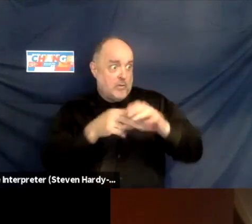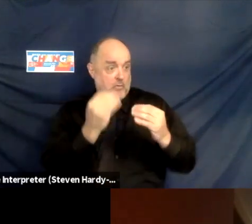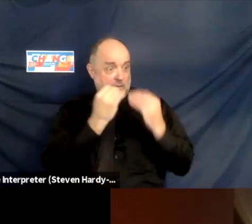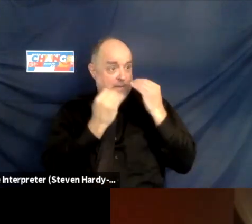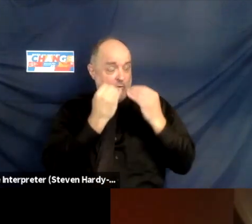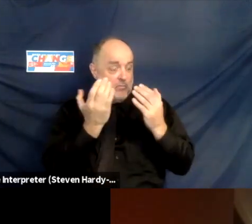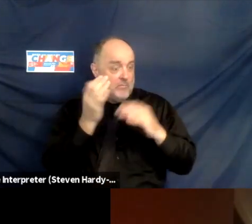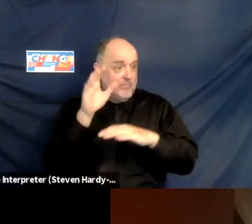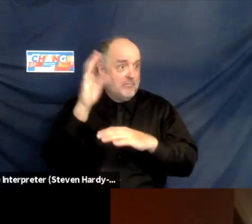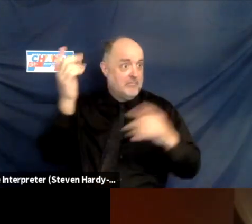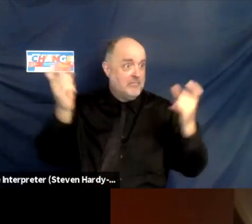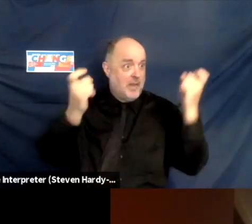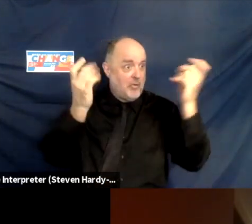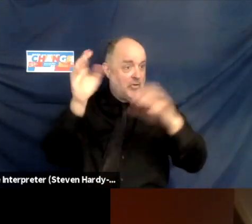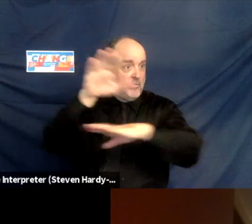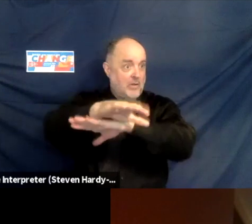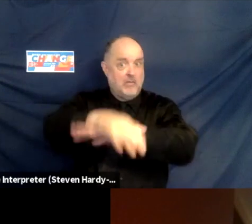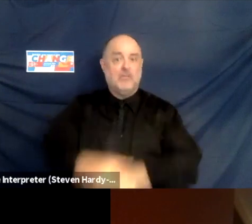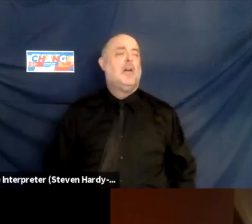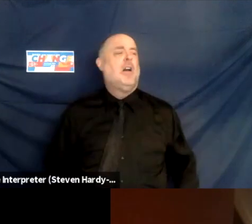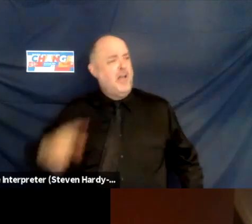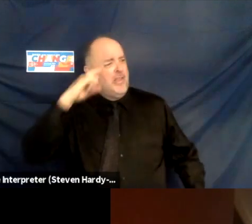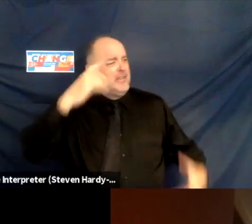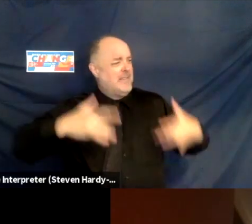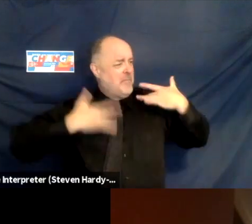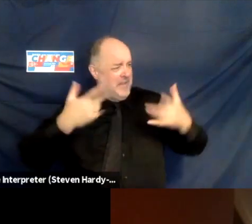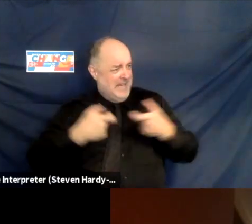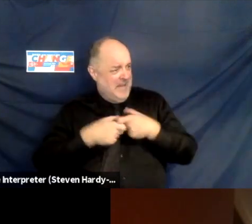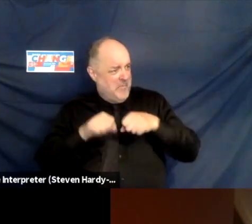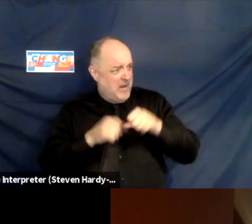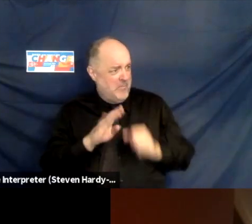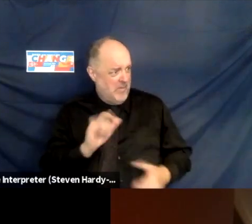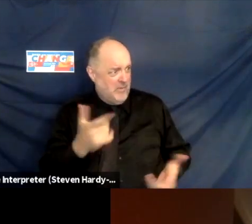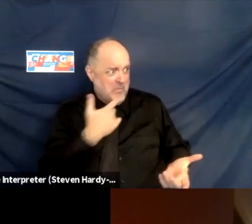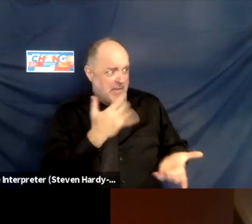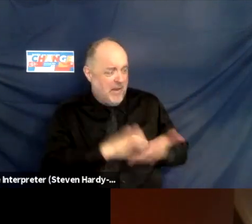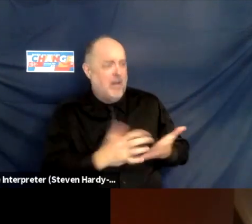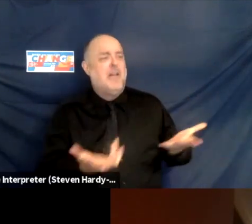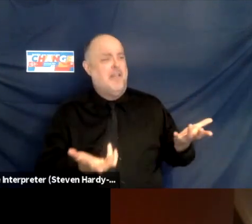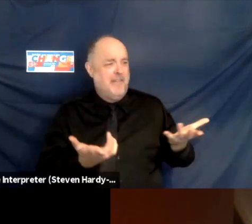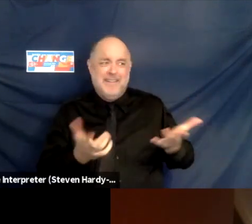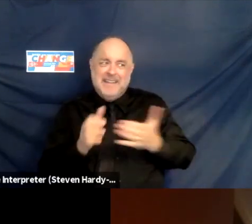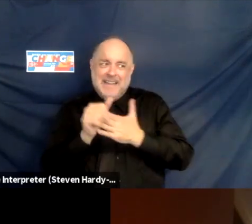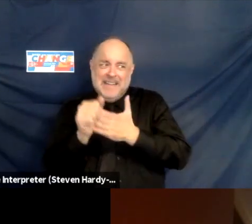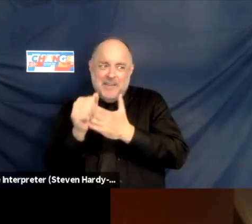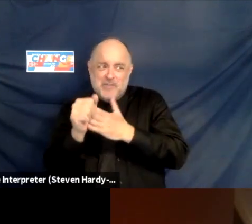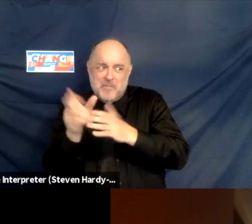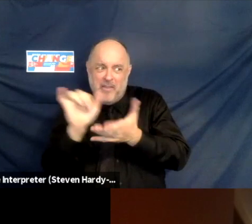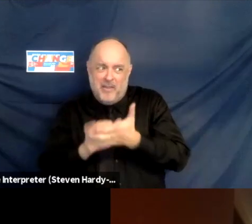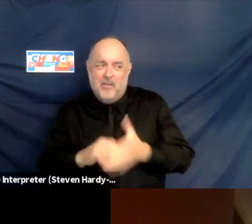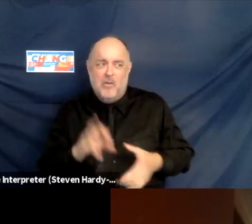really exciting. We mentioned the e-bike bill. Mike Thompson is in a leadership position on the Ways and Means Committee, which is the tax